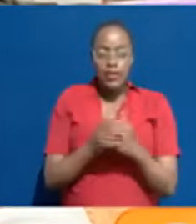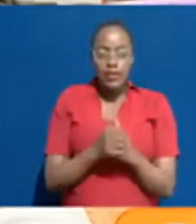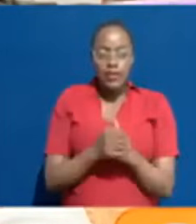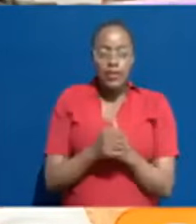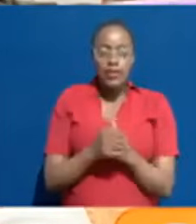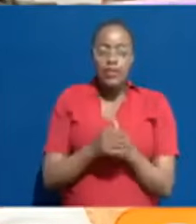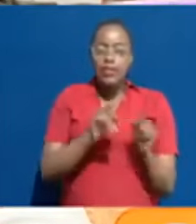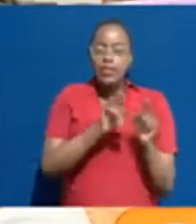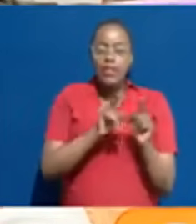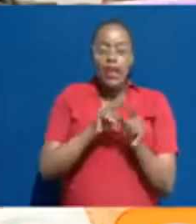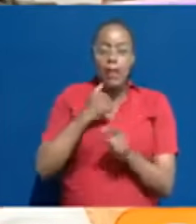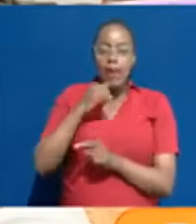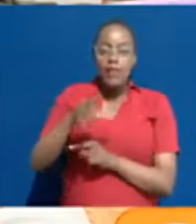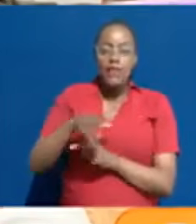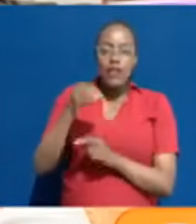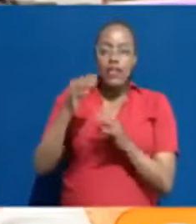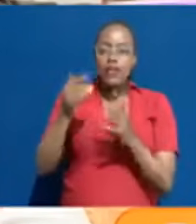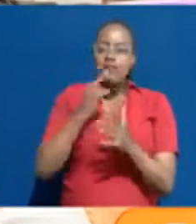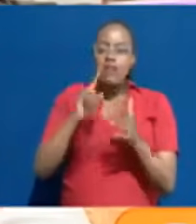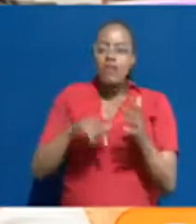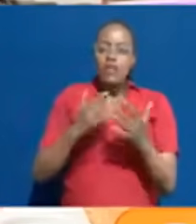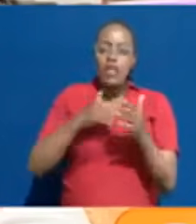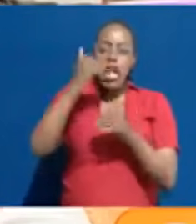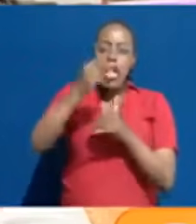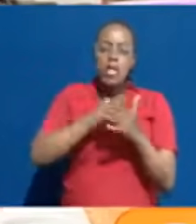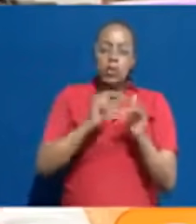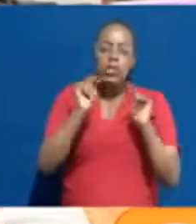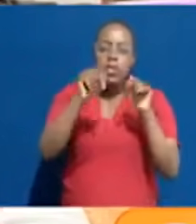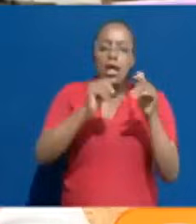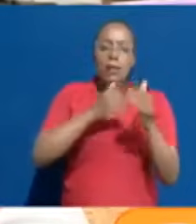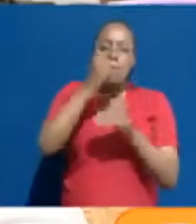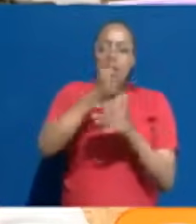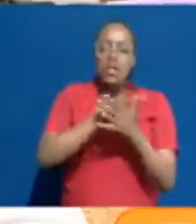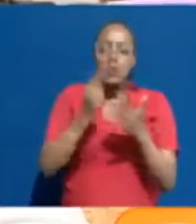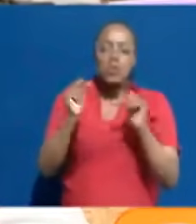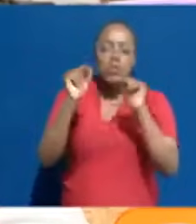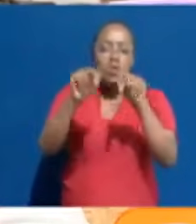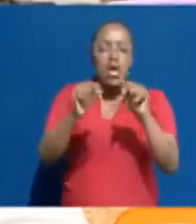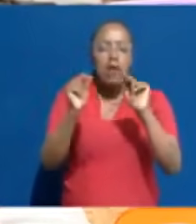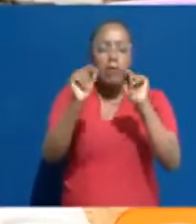hakuna nini nimepata. Naendanga tu naambiwa kuja next week, kuja next week.